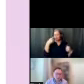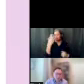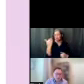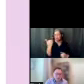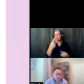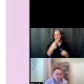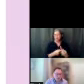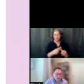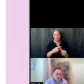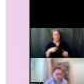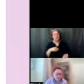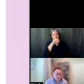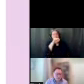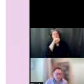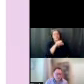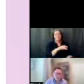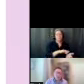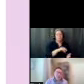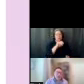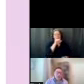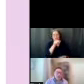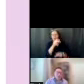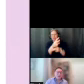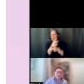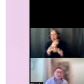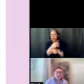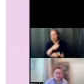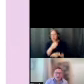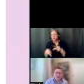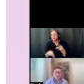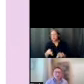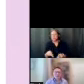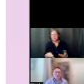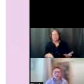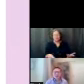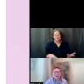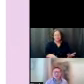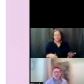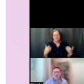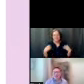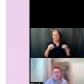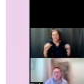and I love medicine. I love medicine. It's I'm just not good at anything else, and so